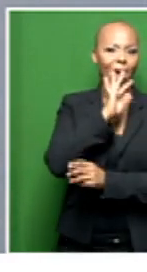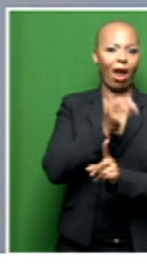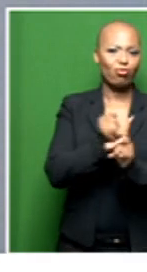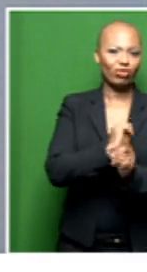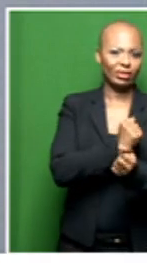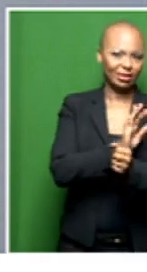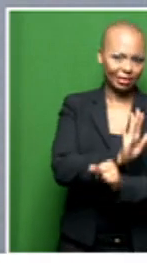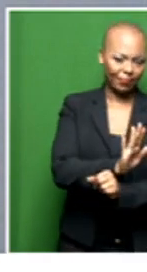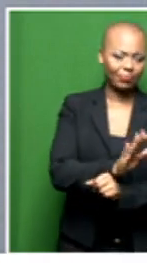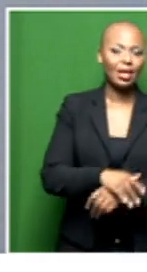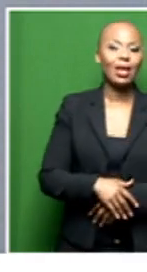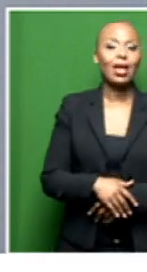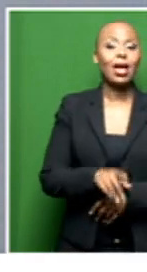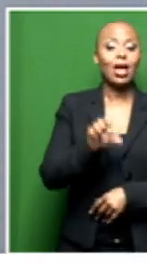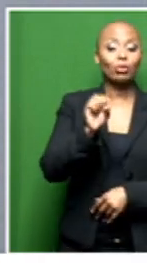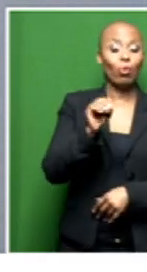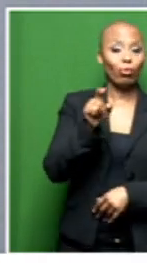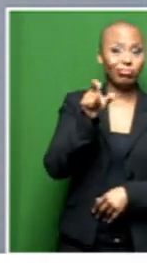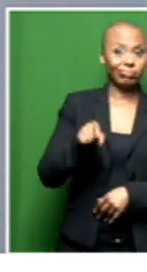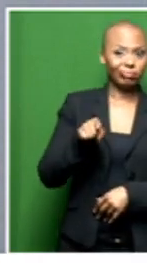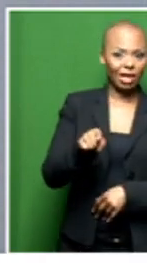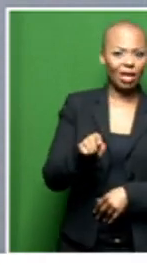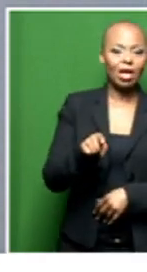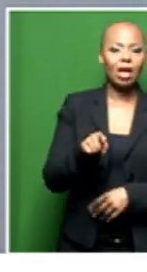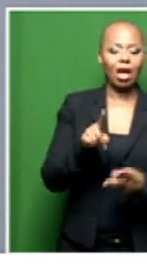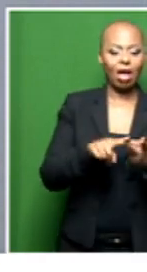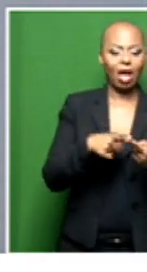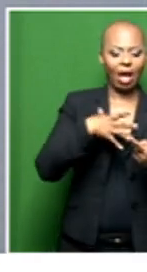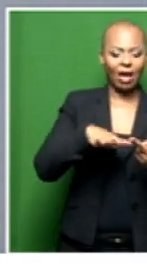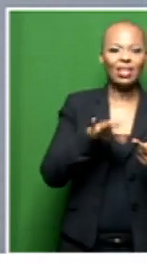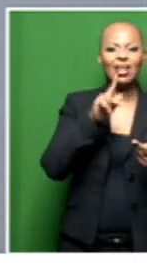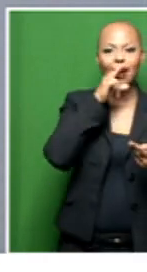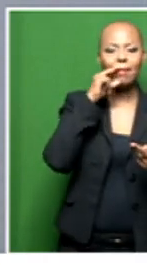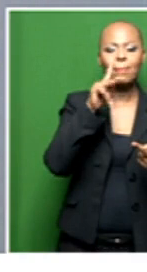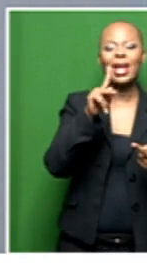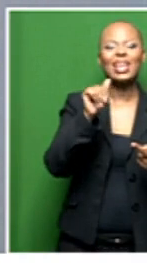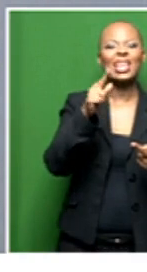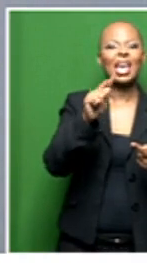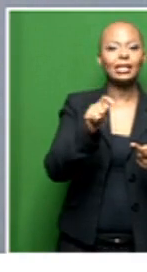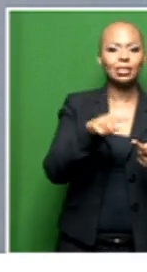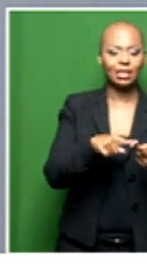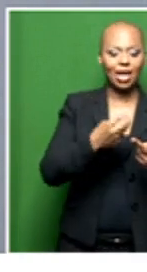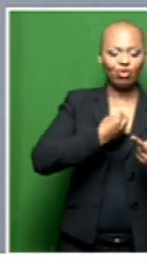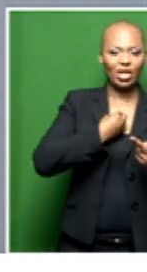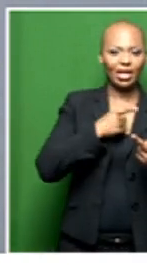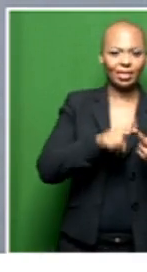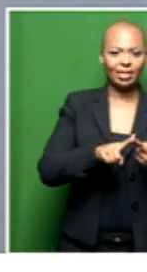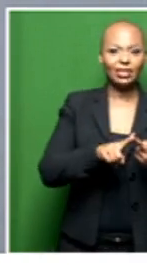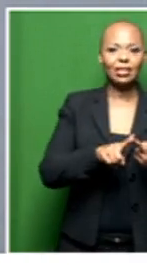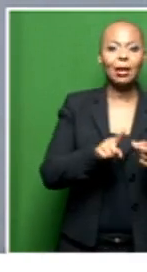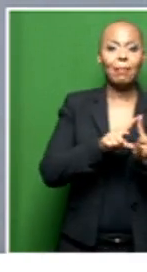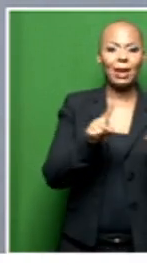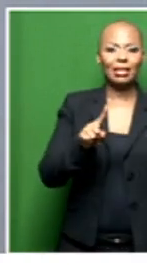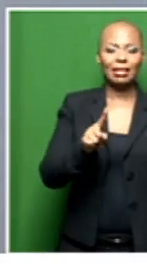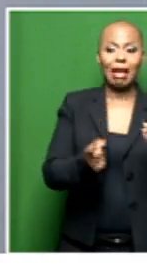character, Kat, she's just a normal teenager. It's a normal kind of family, but she has a freak